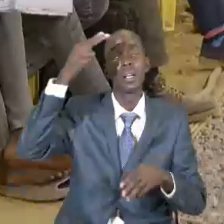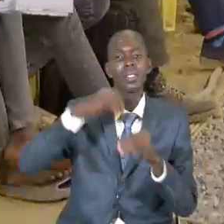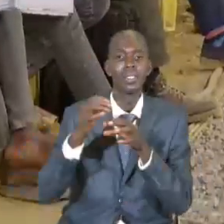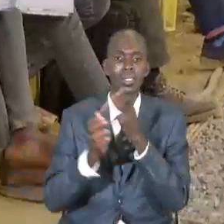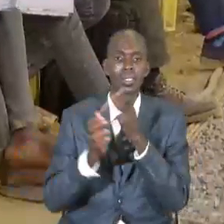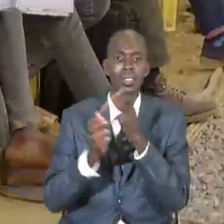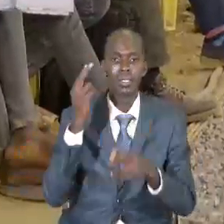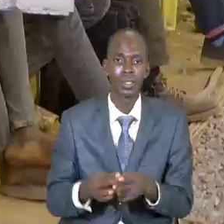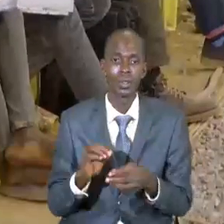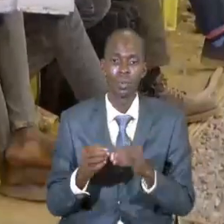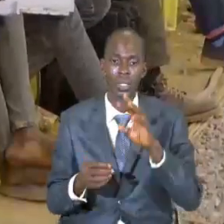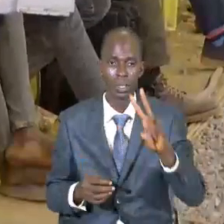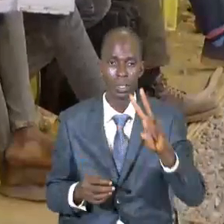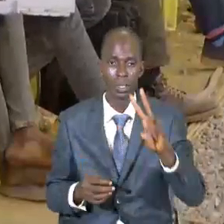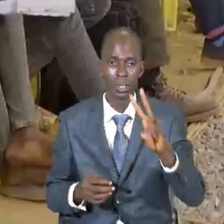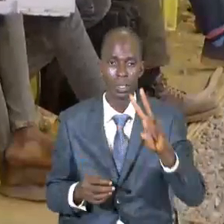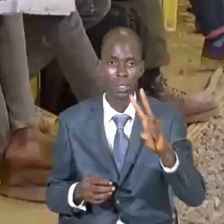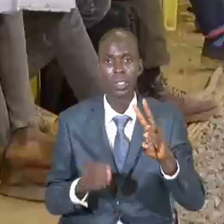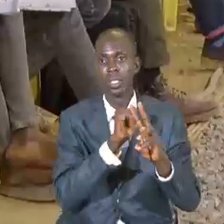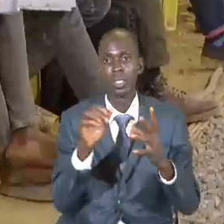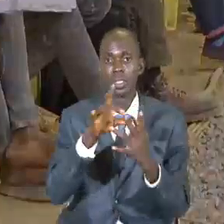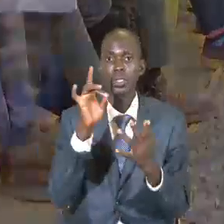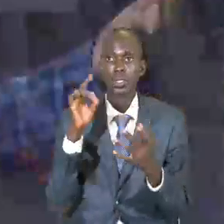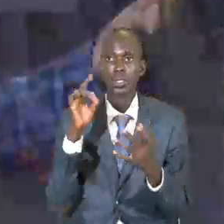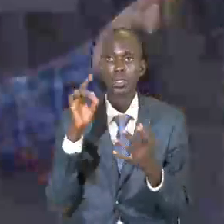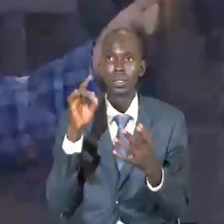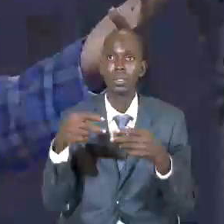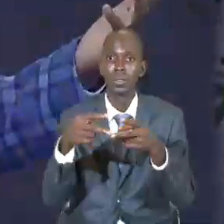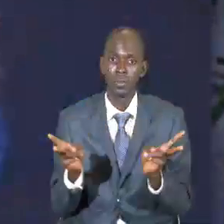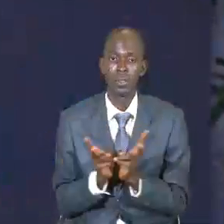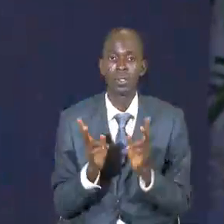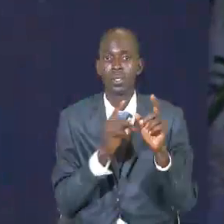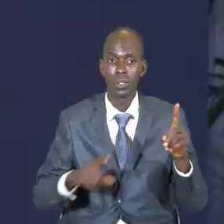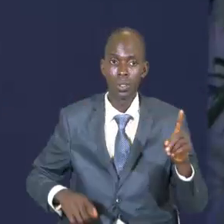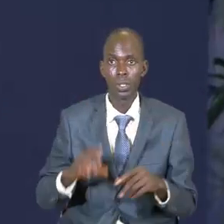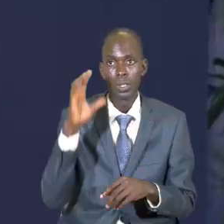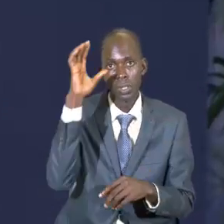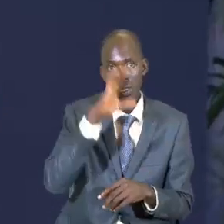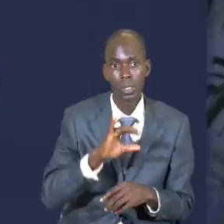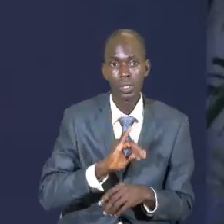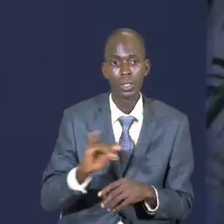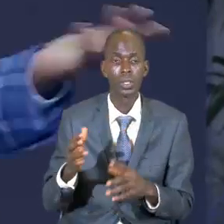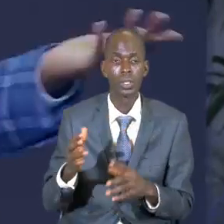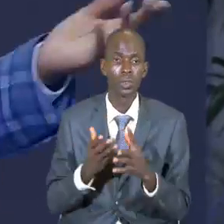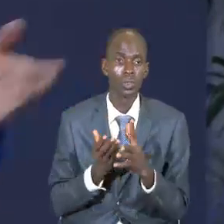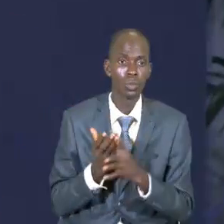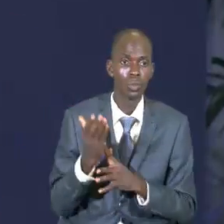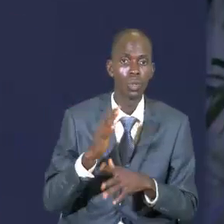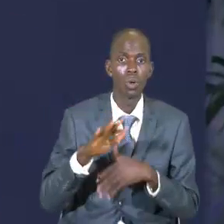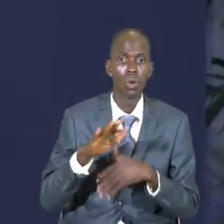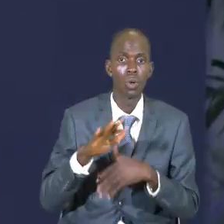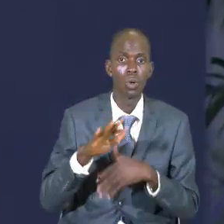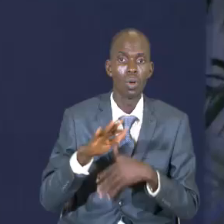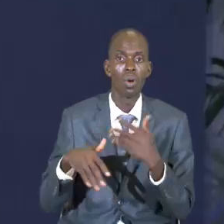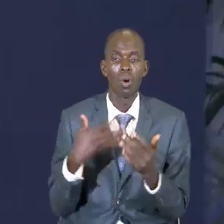vessel. The Lord, searching through all the Roman Empire at that time, all of the children of Israel,